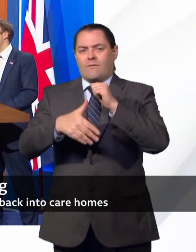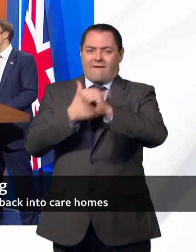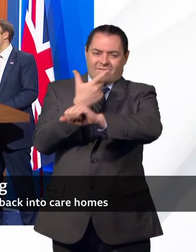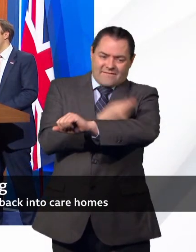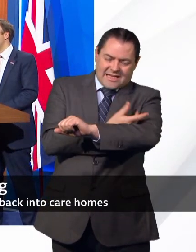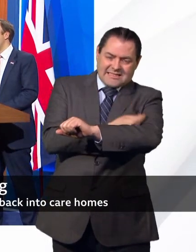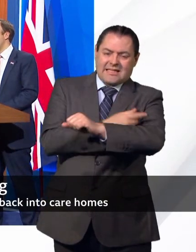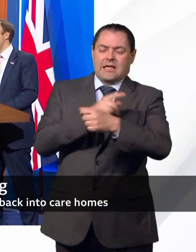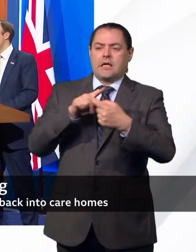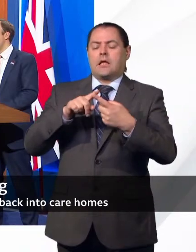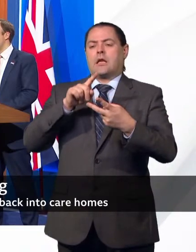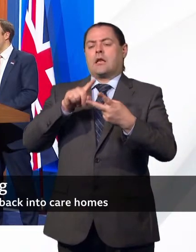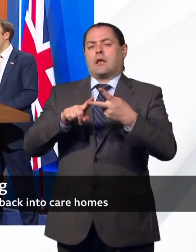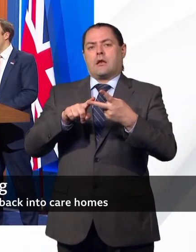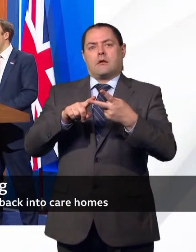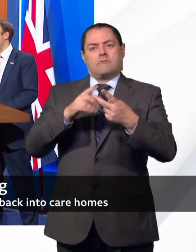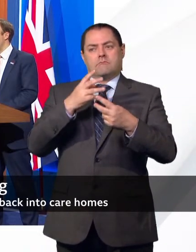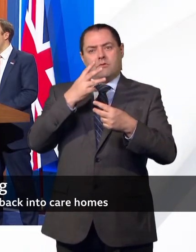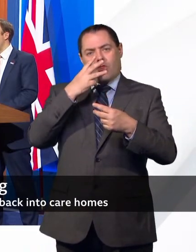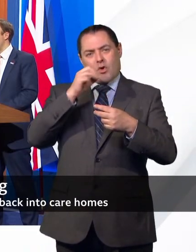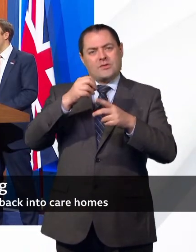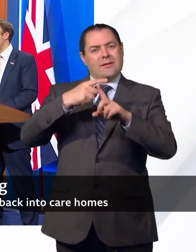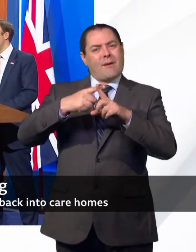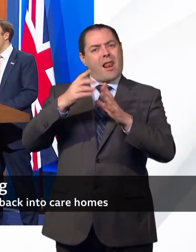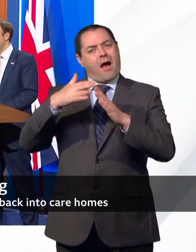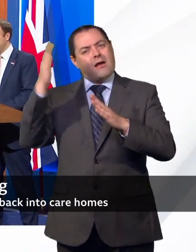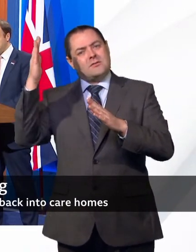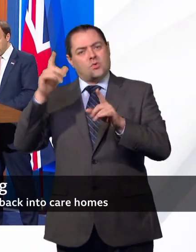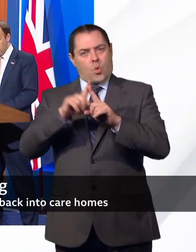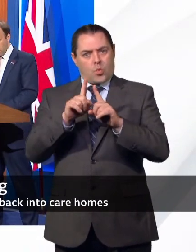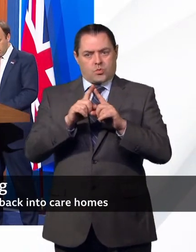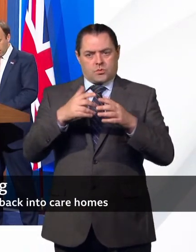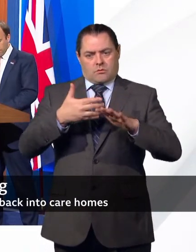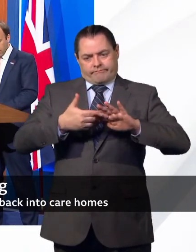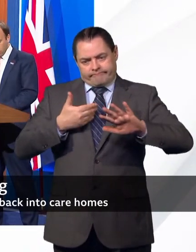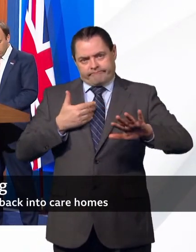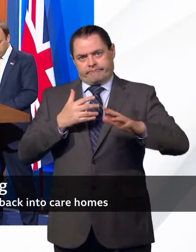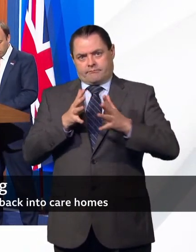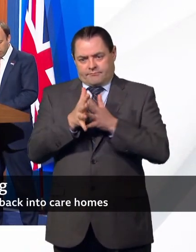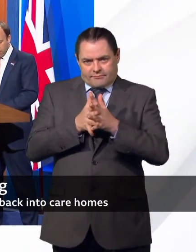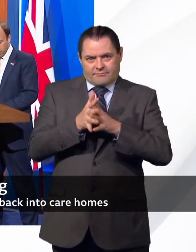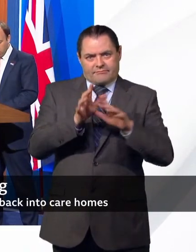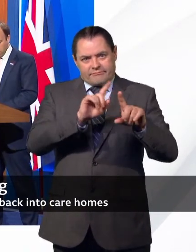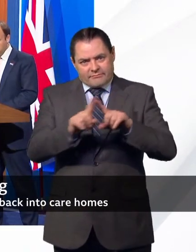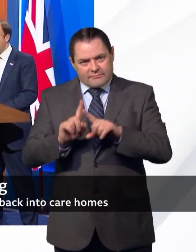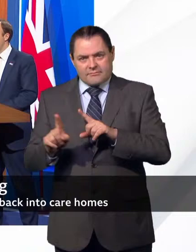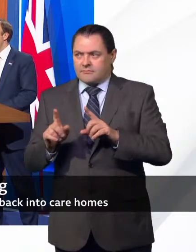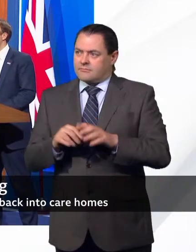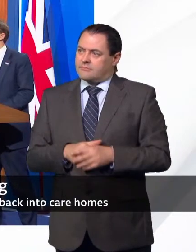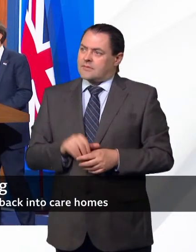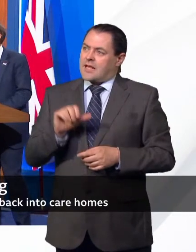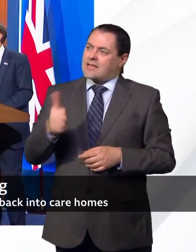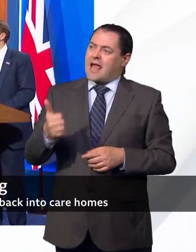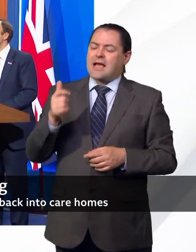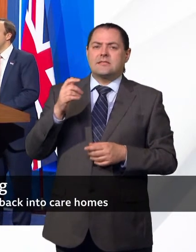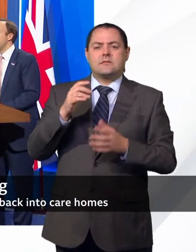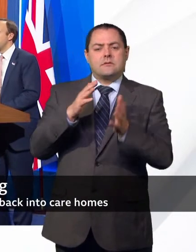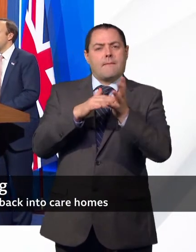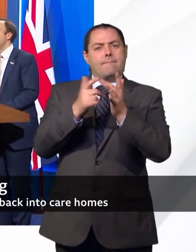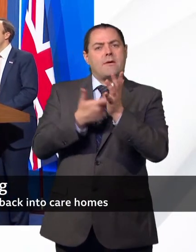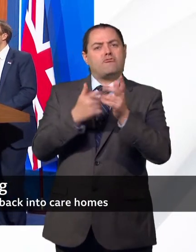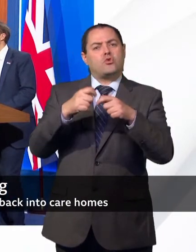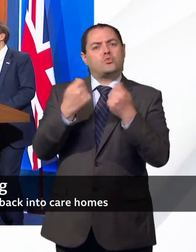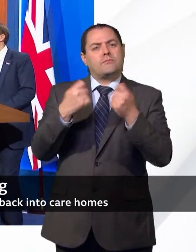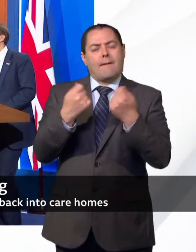and the work that we're doing to try to make sure we keep this epidemic under control. Next question is Pippa Creer from The Mirror.